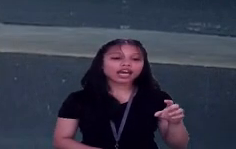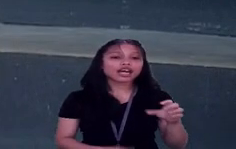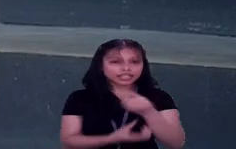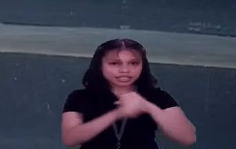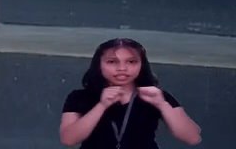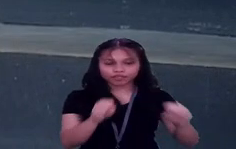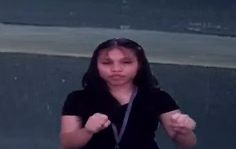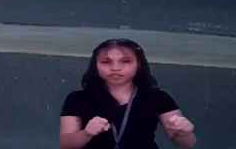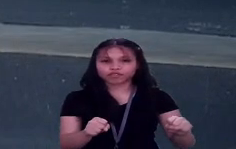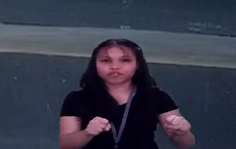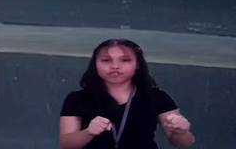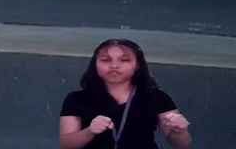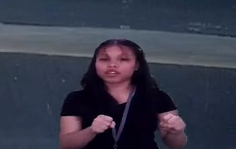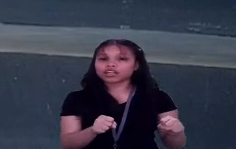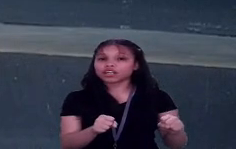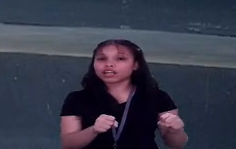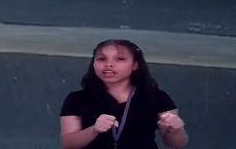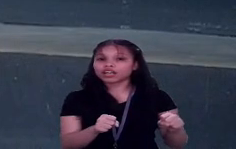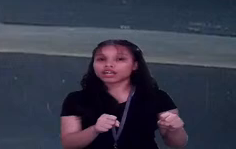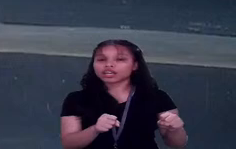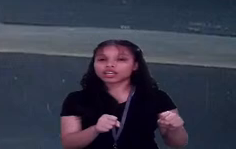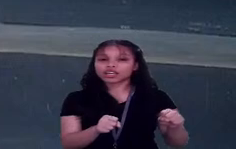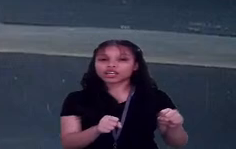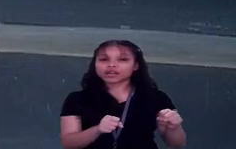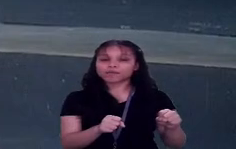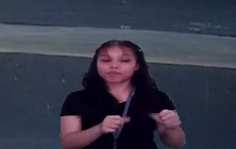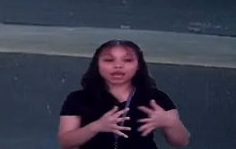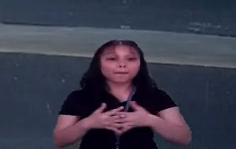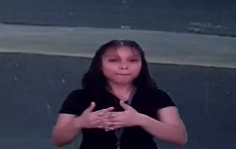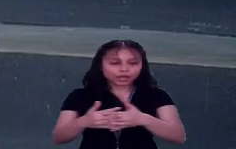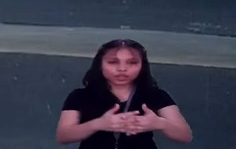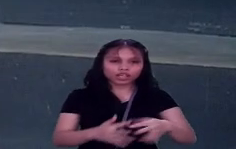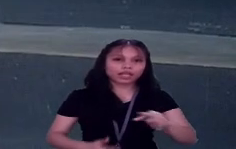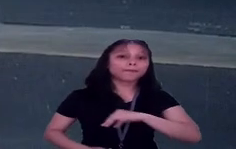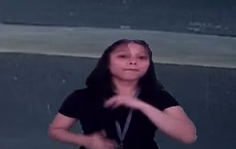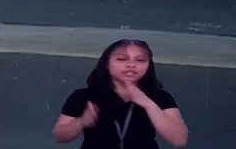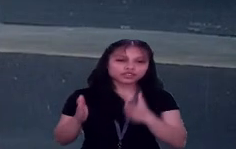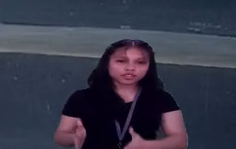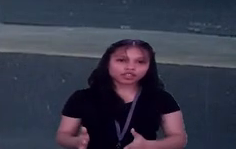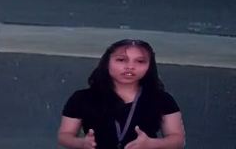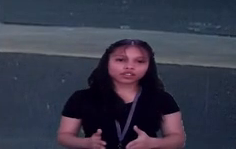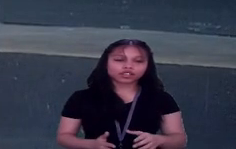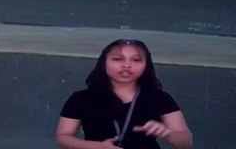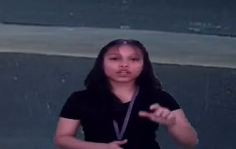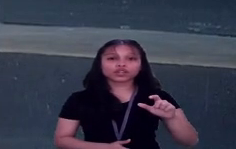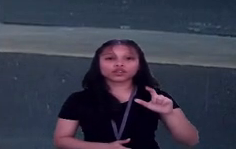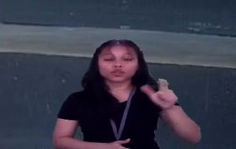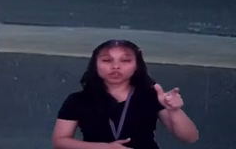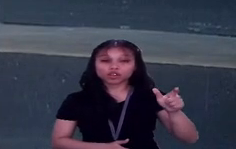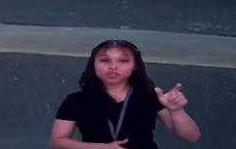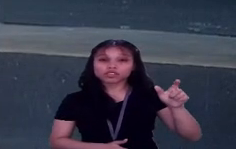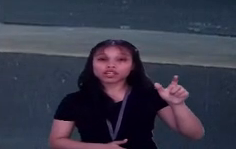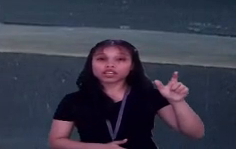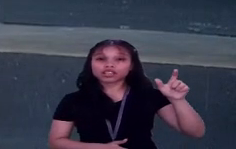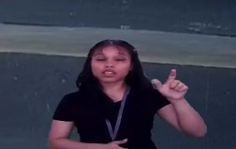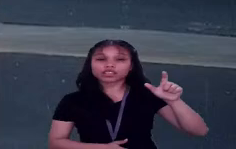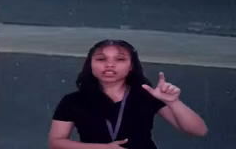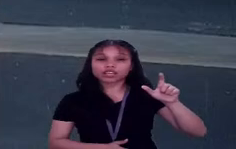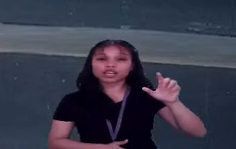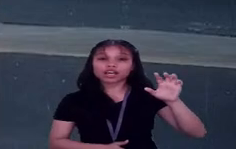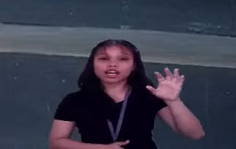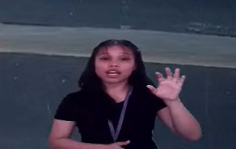Taiwan under the leadership of Pastor Dave Green, an American missionary. In 2009, went to the Bible